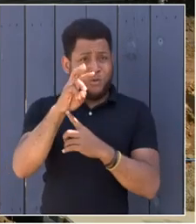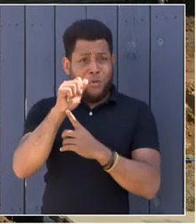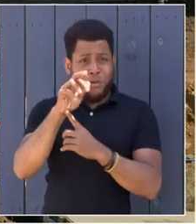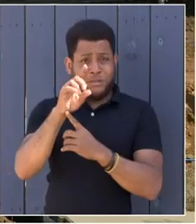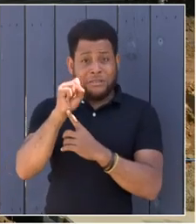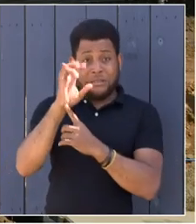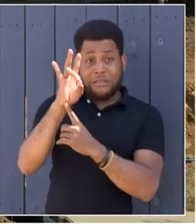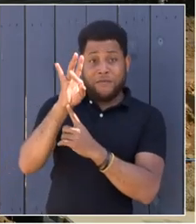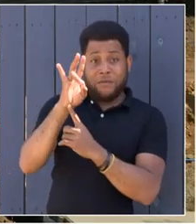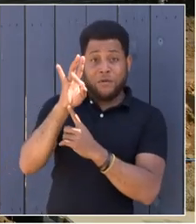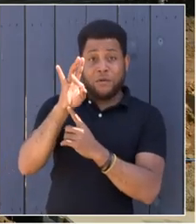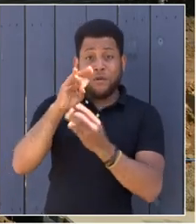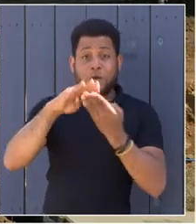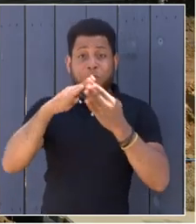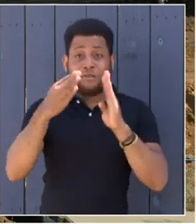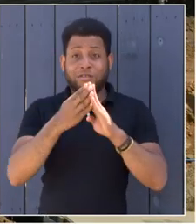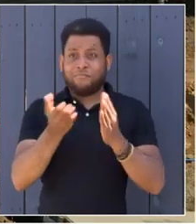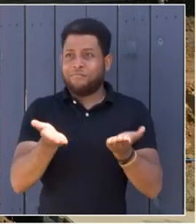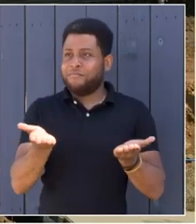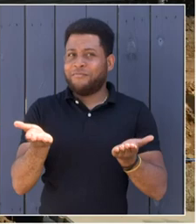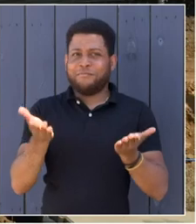applause.